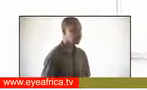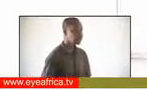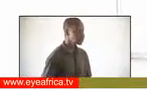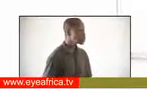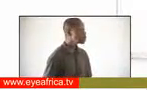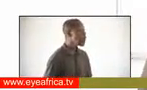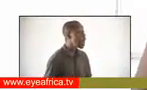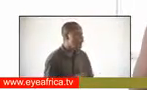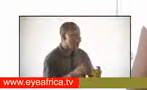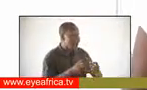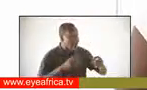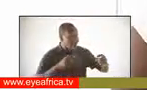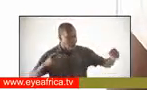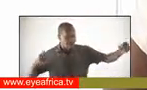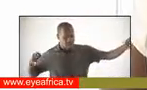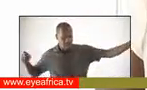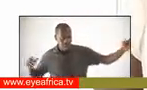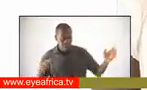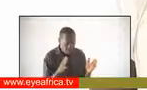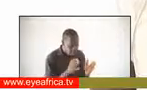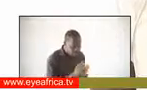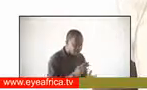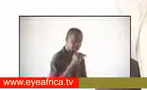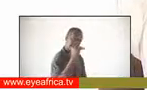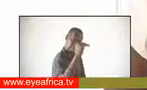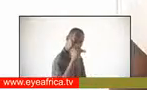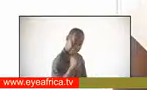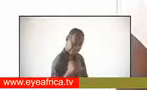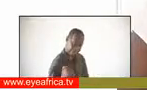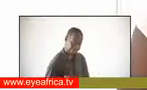how long or short a paragraph